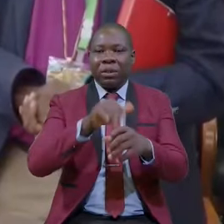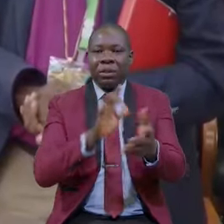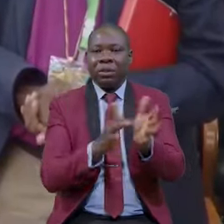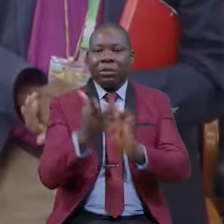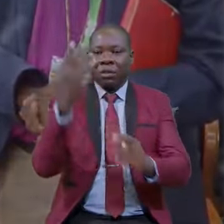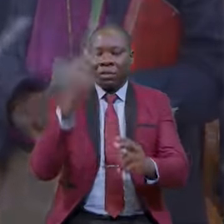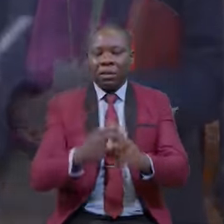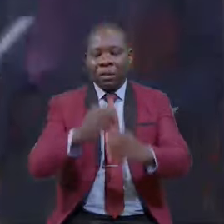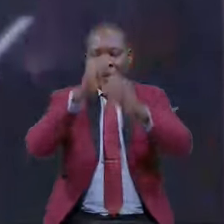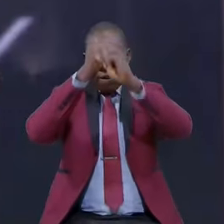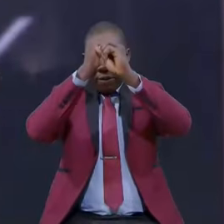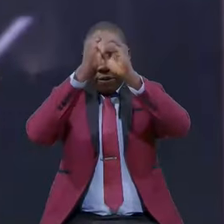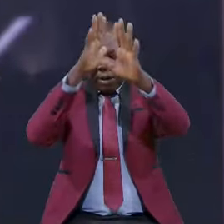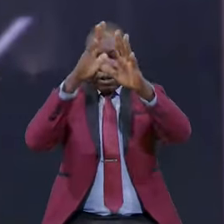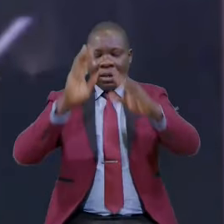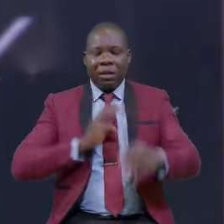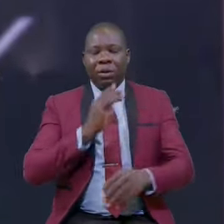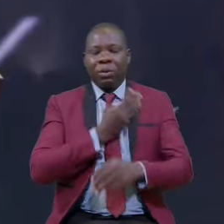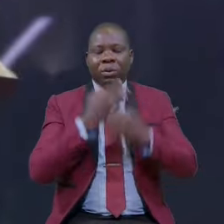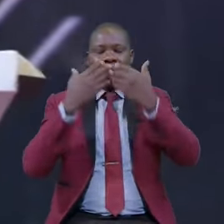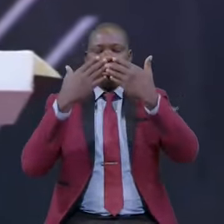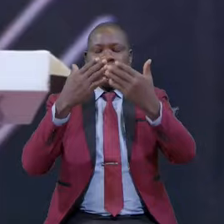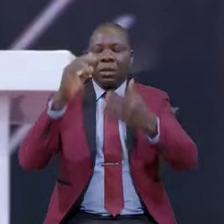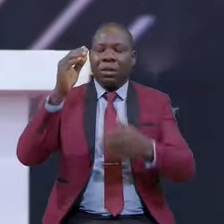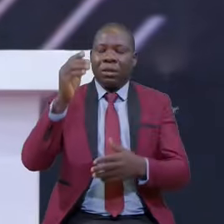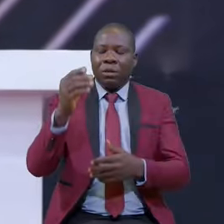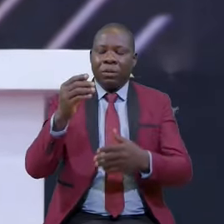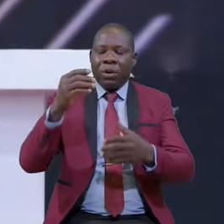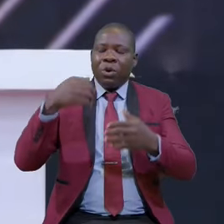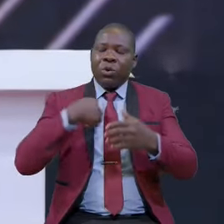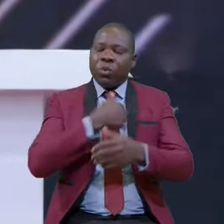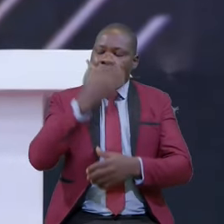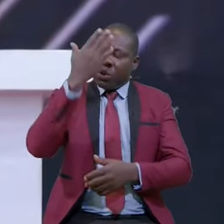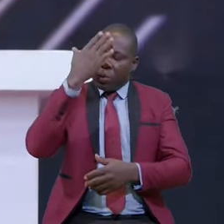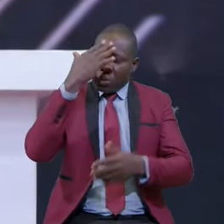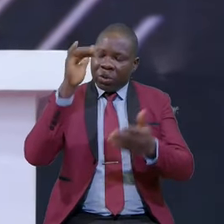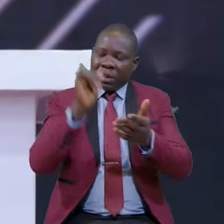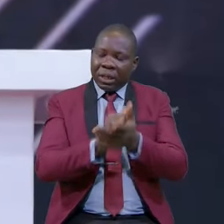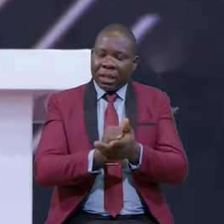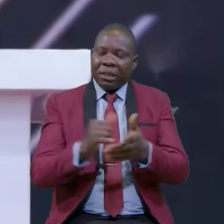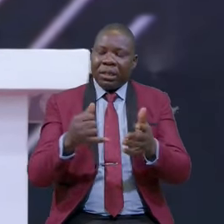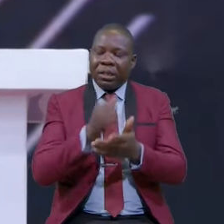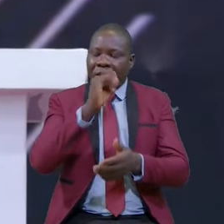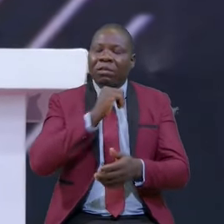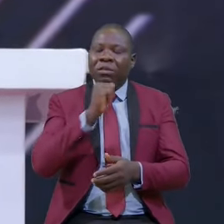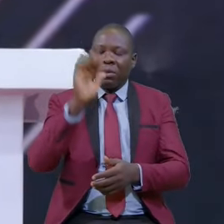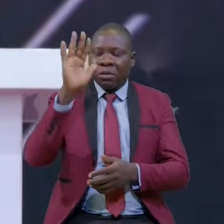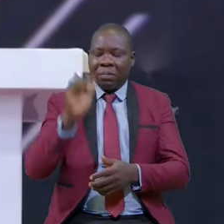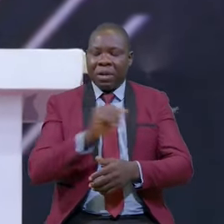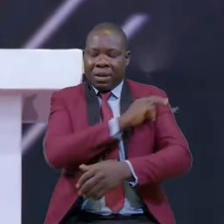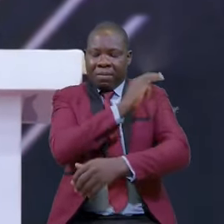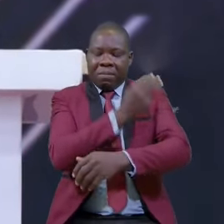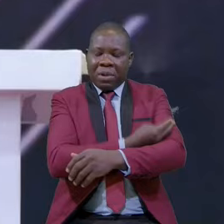Father, Père, we thank you. Nous we know nous that it is not by might, by pas power, la force,